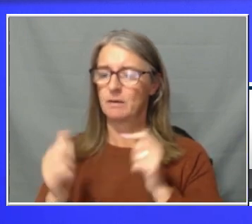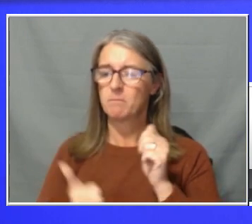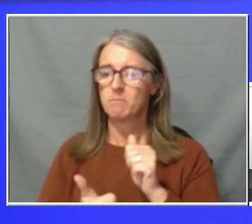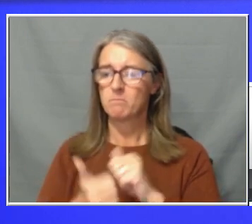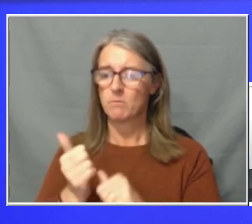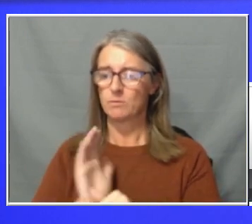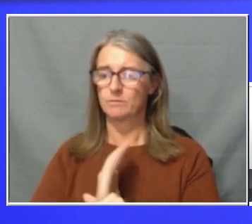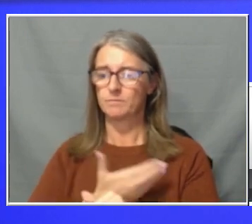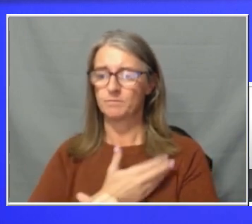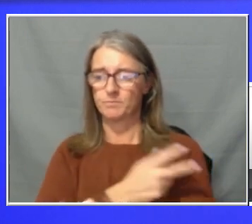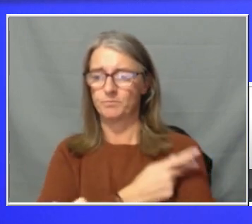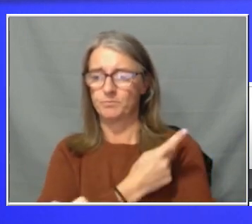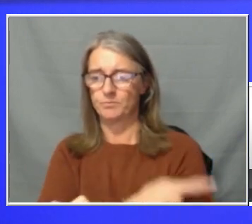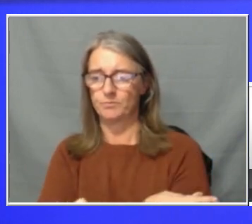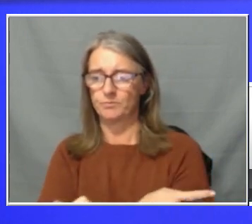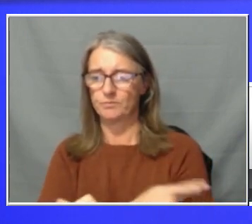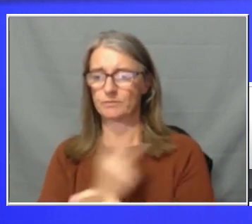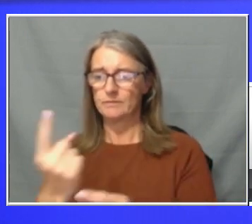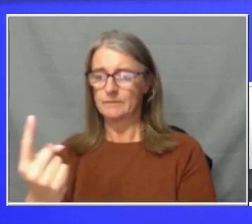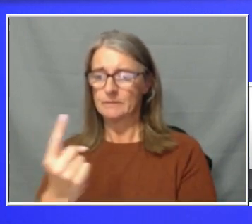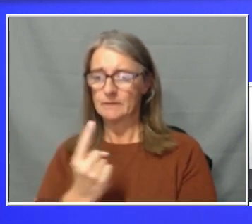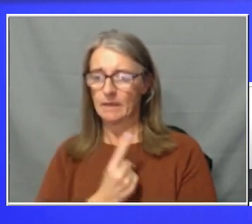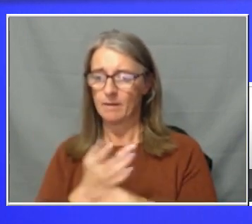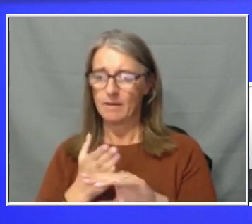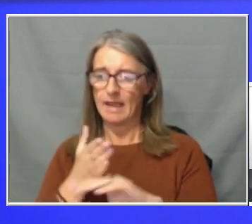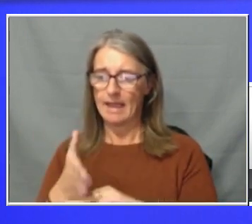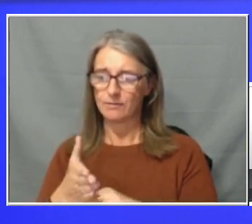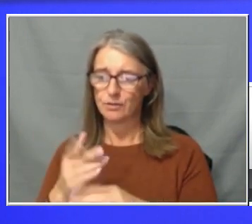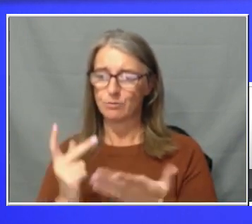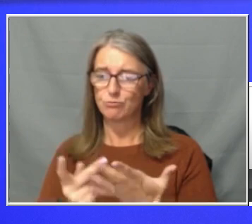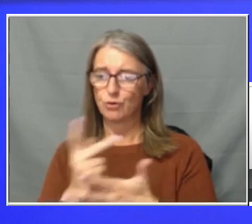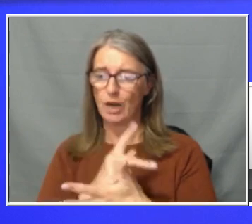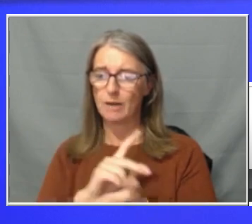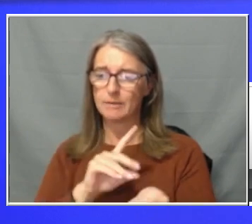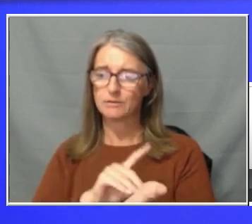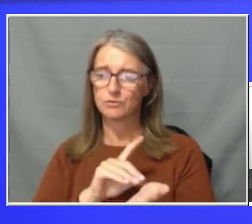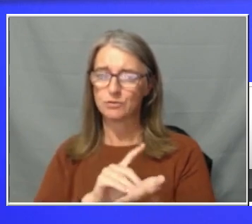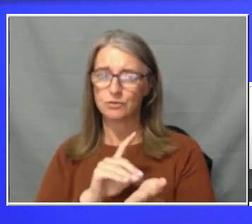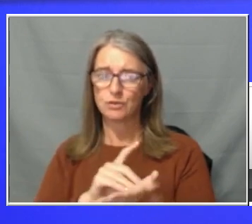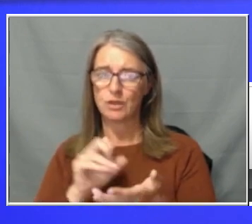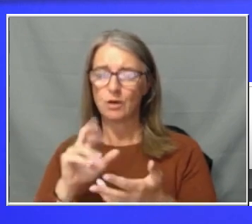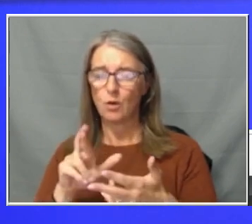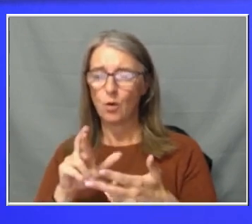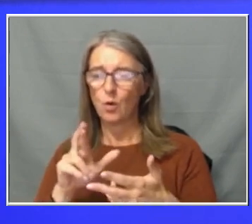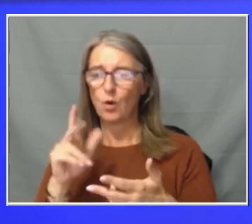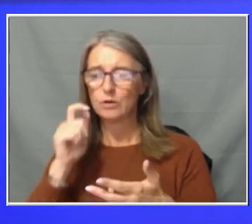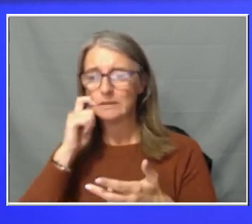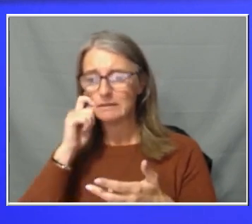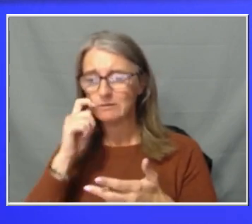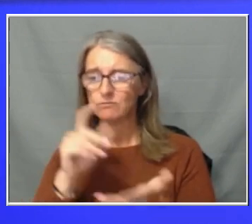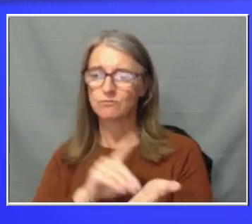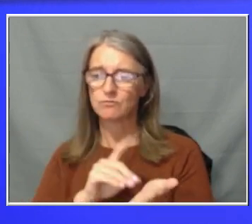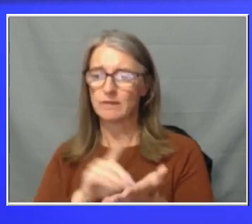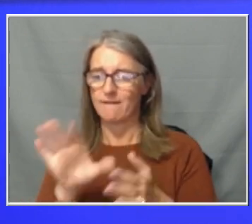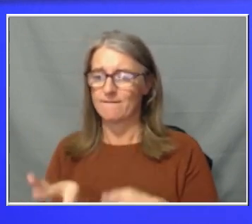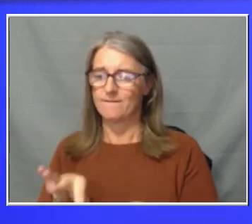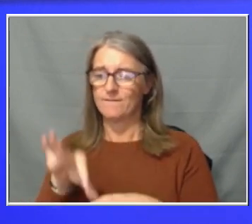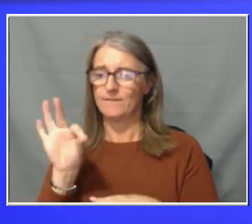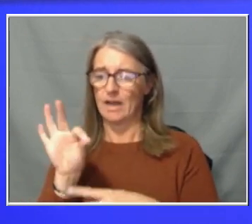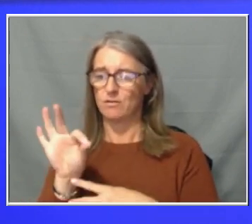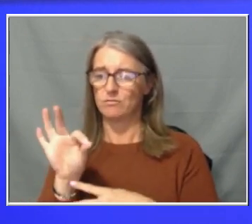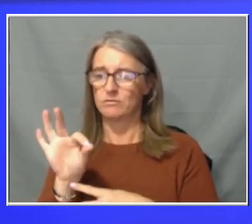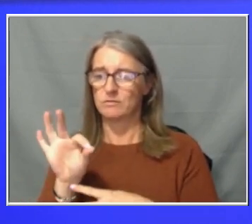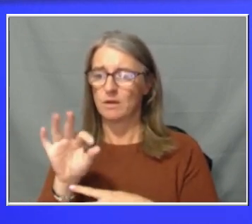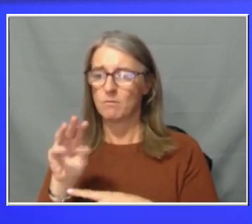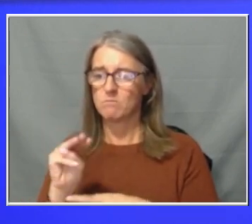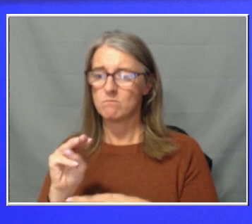my patients come to me after either their primary care doc or a dermatologist has found a